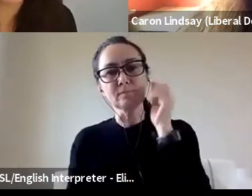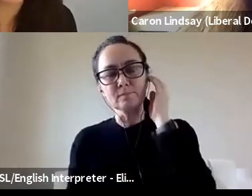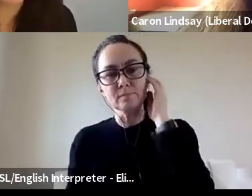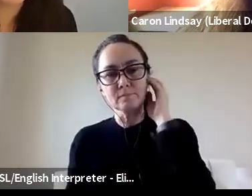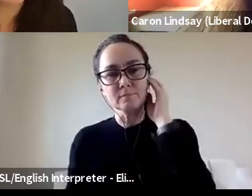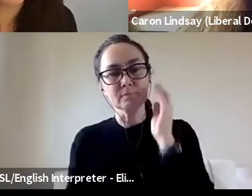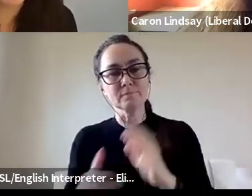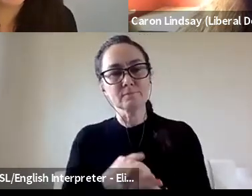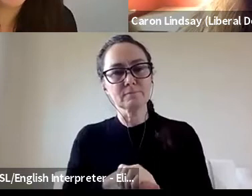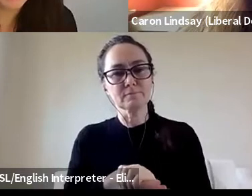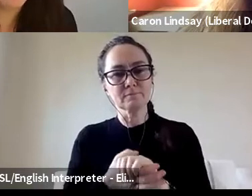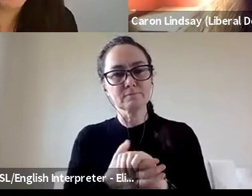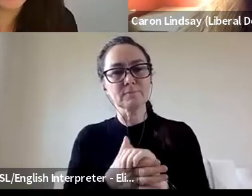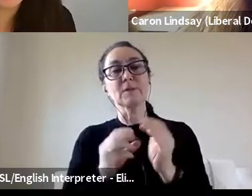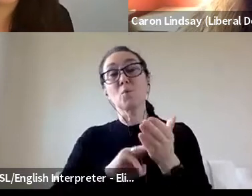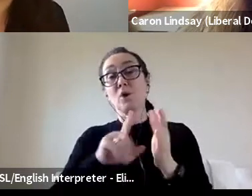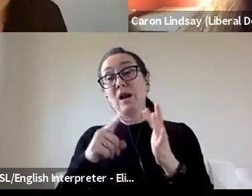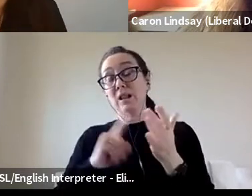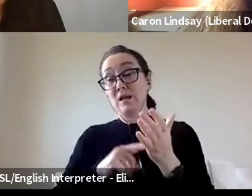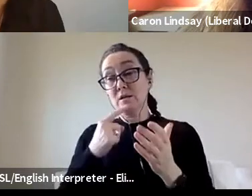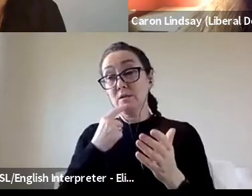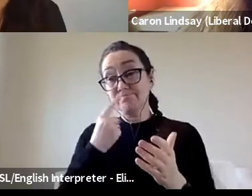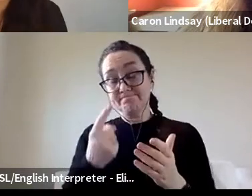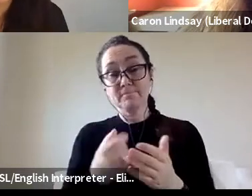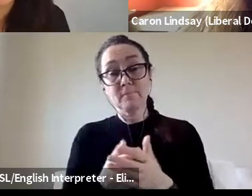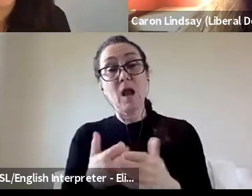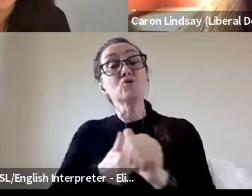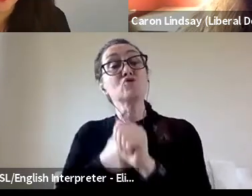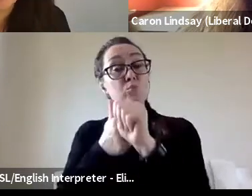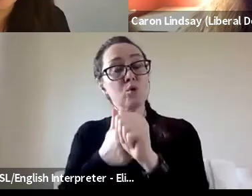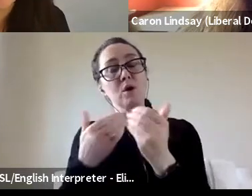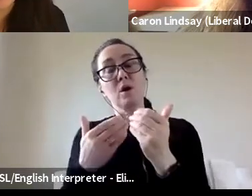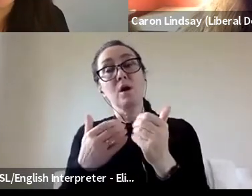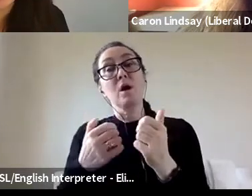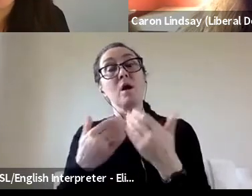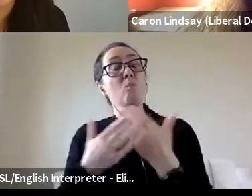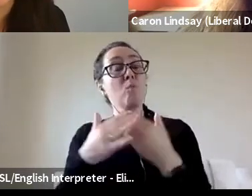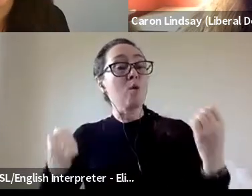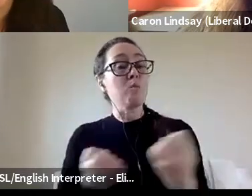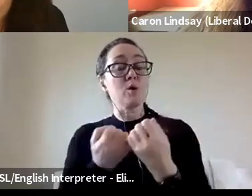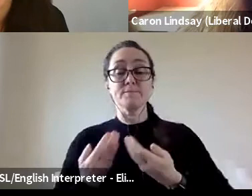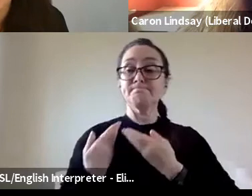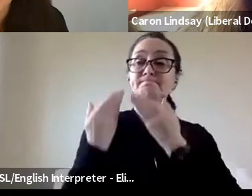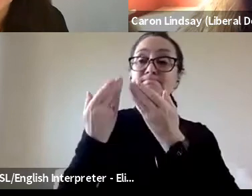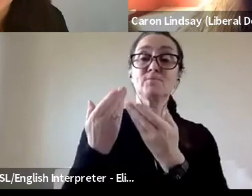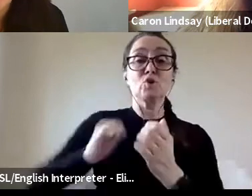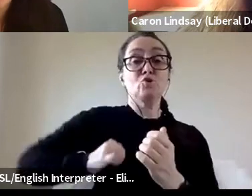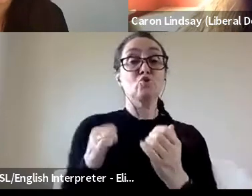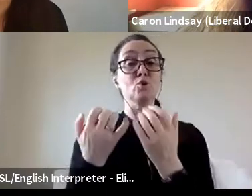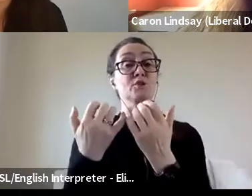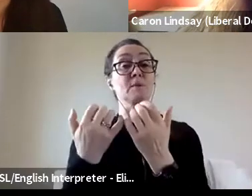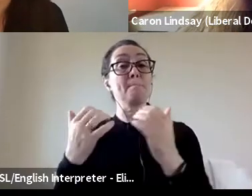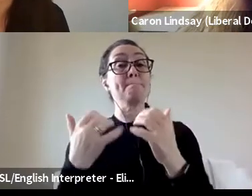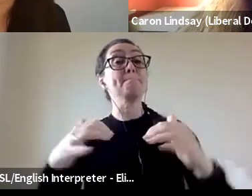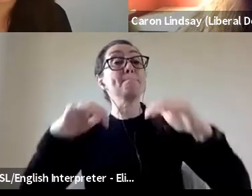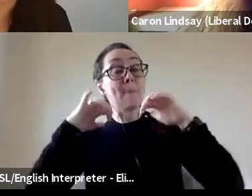way. That would be great. Well, I support more powers coming to the Scottish Parliament, so that would absolutely include social security. I